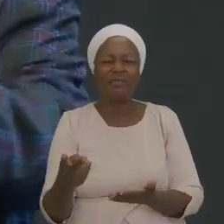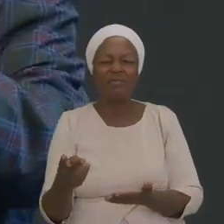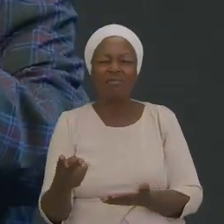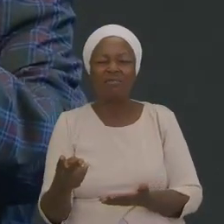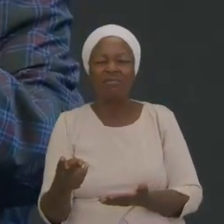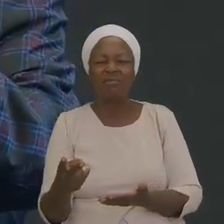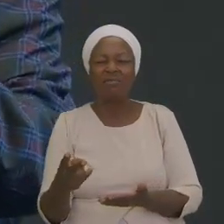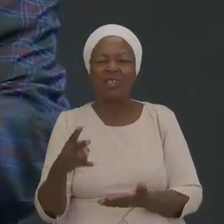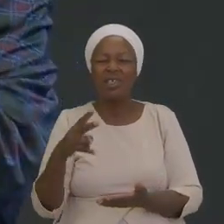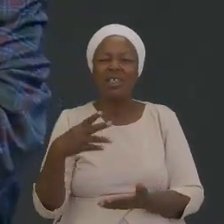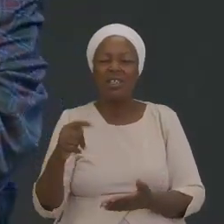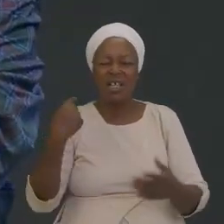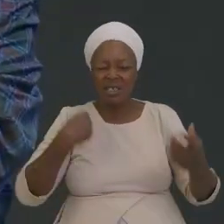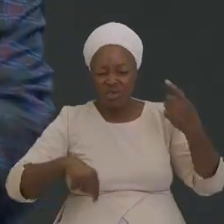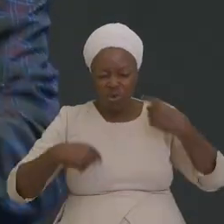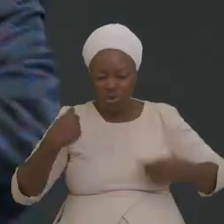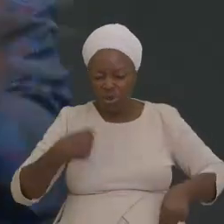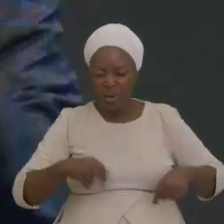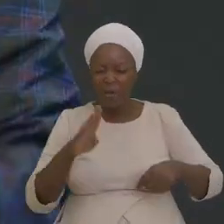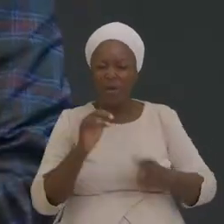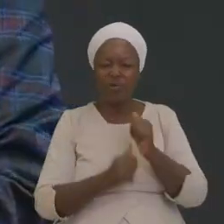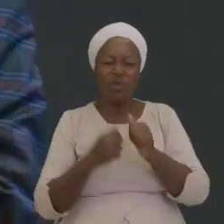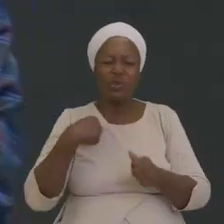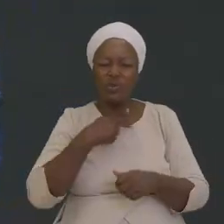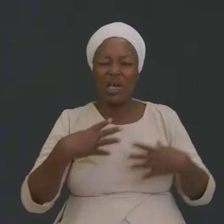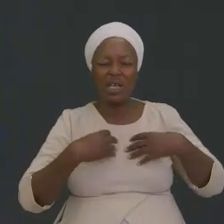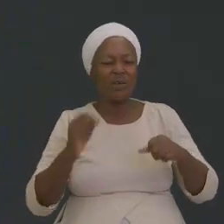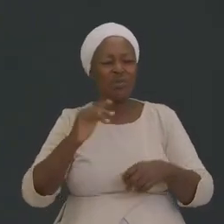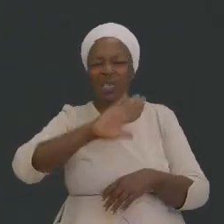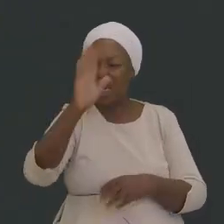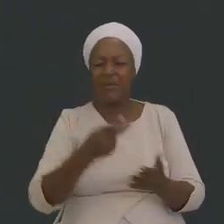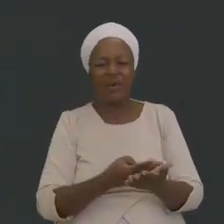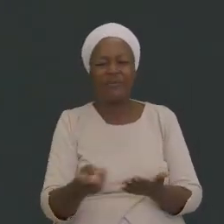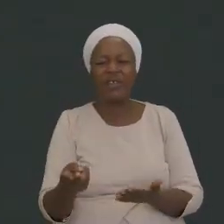The stripes by which you are healed will never fail.